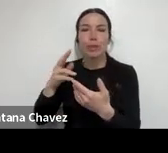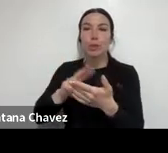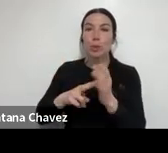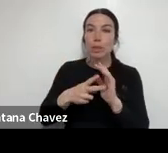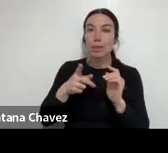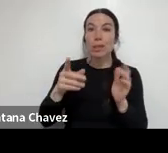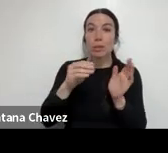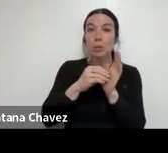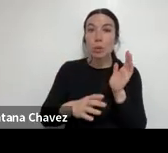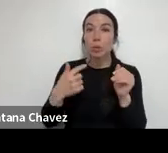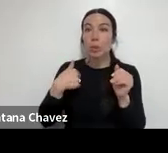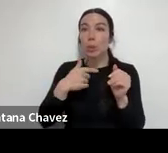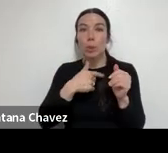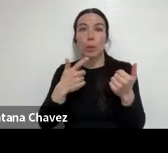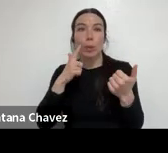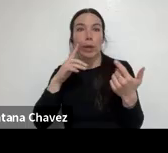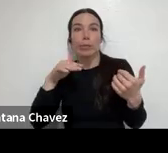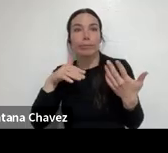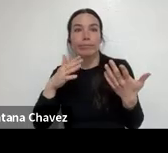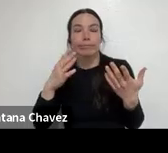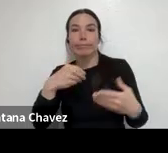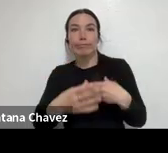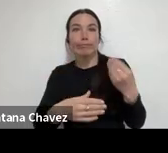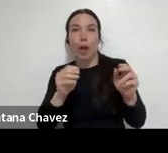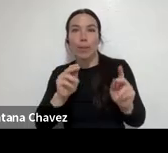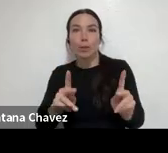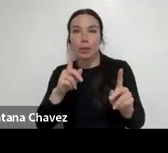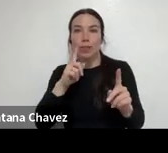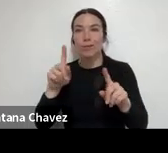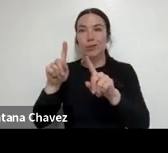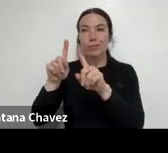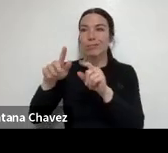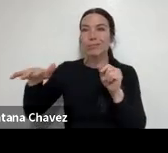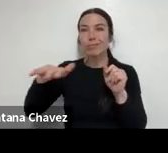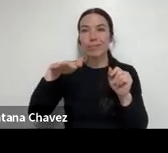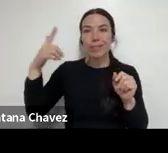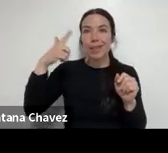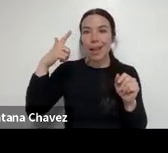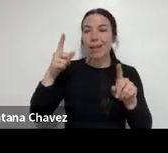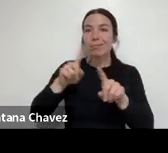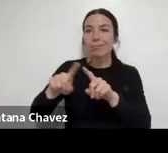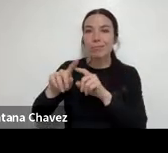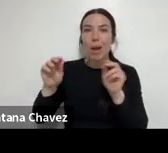of Siena. So Siena as a very